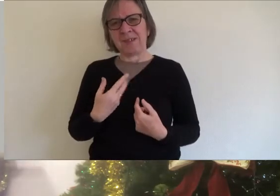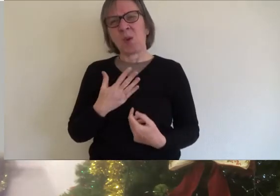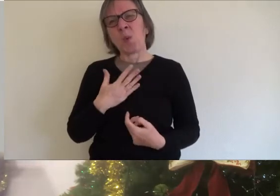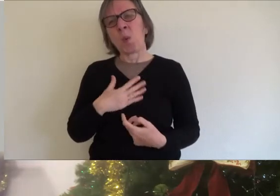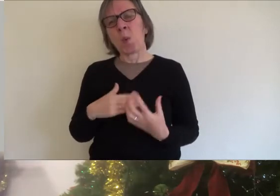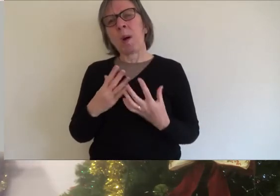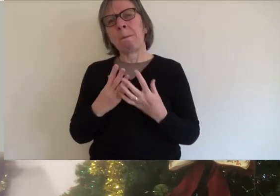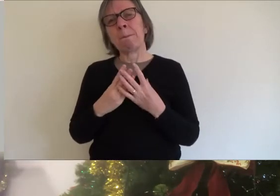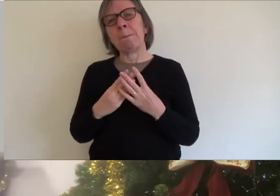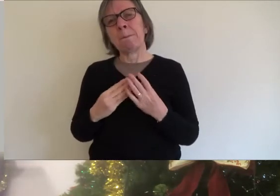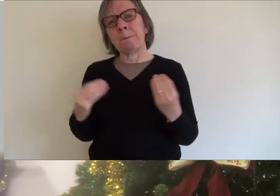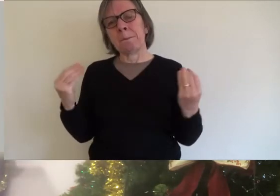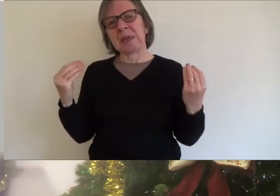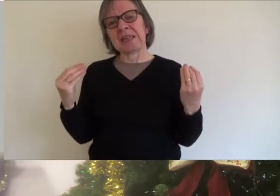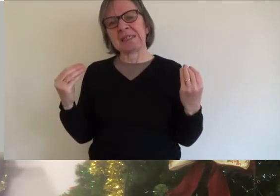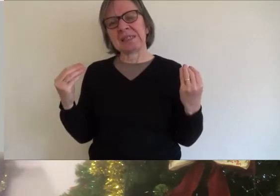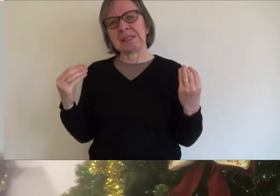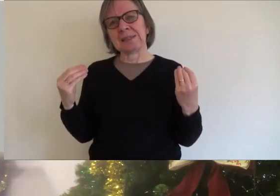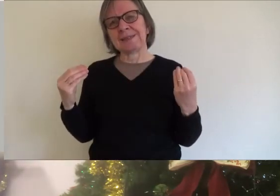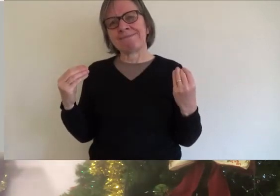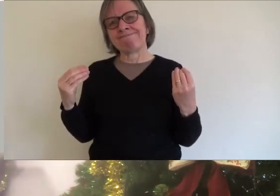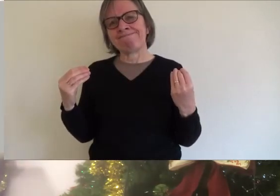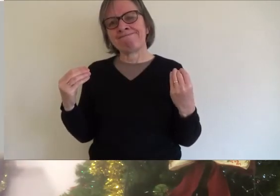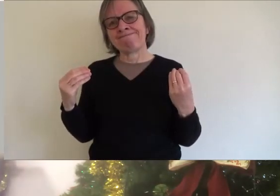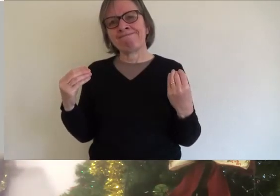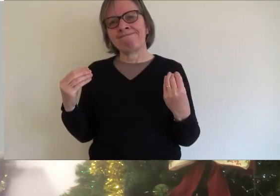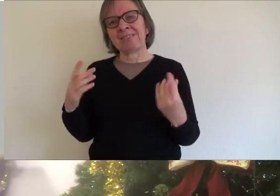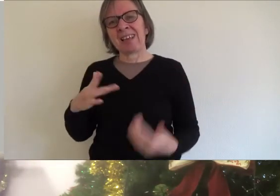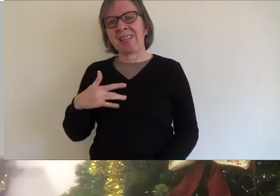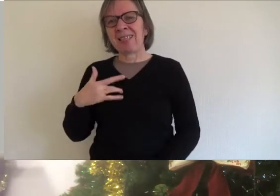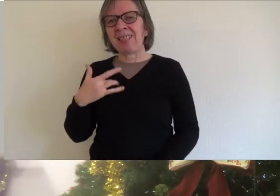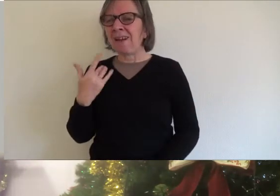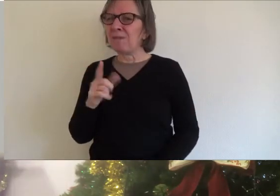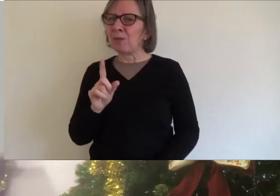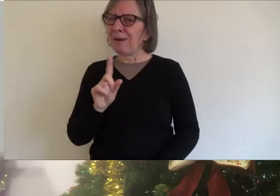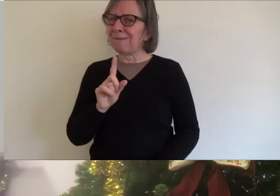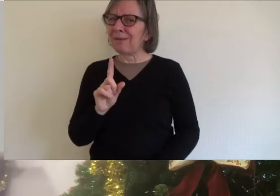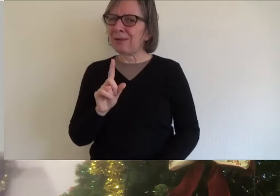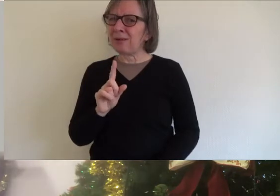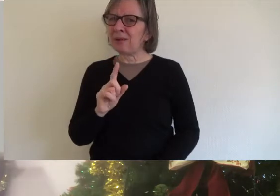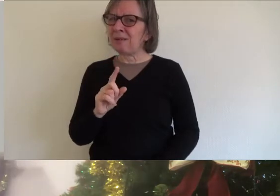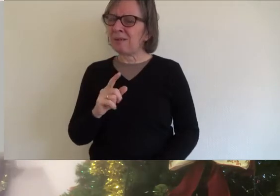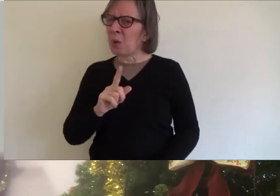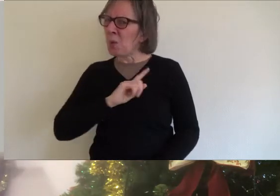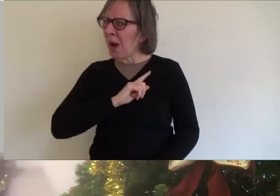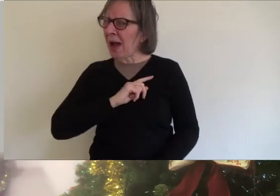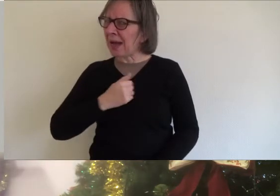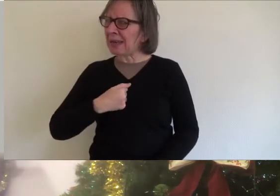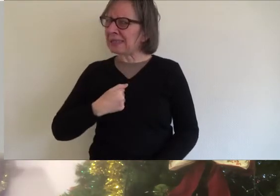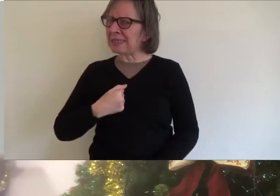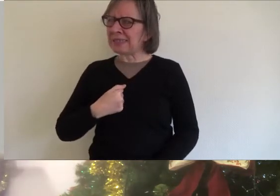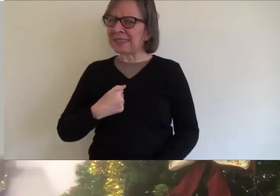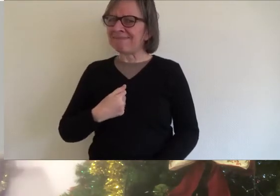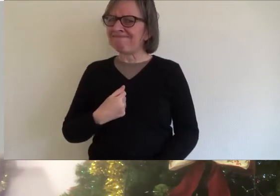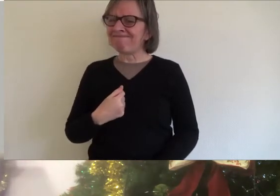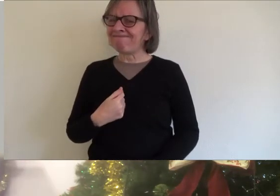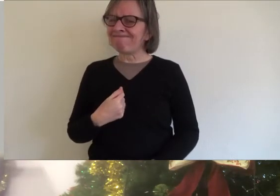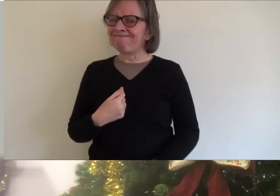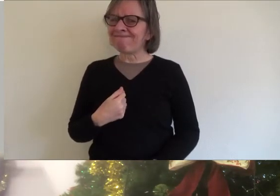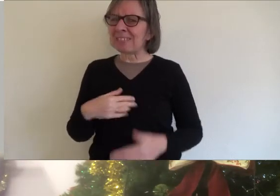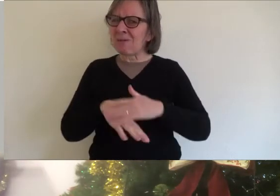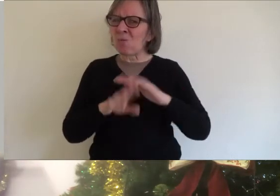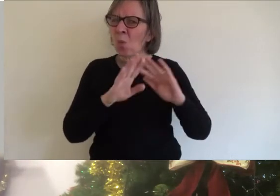have peace. We want to know the purpose of why we're in this universe. What is our place? What is